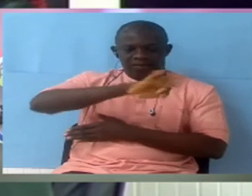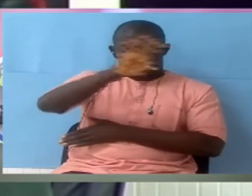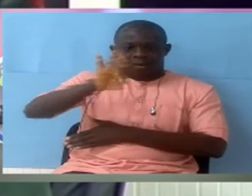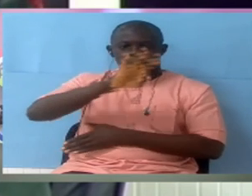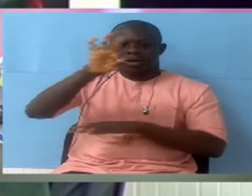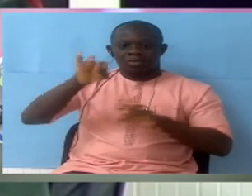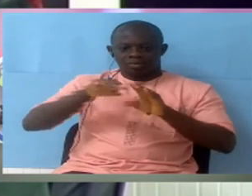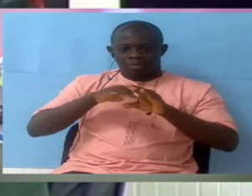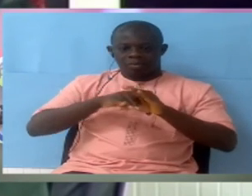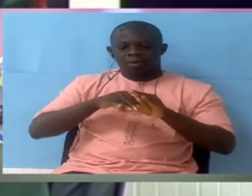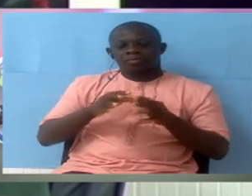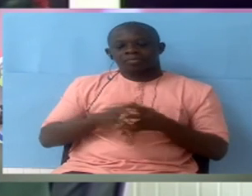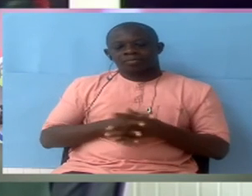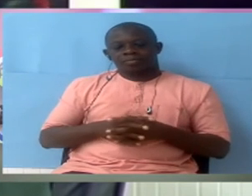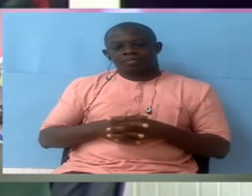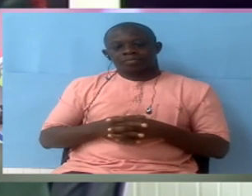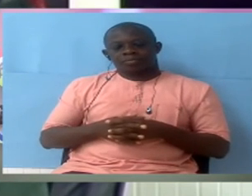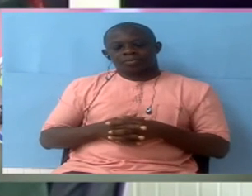ci mbokami.